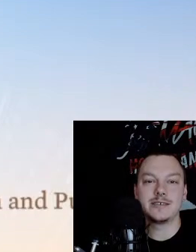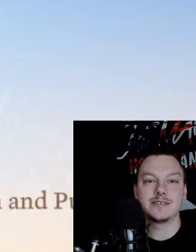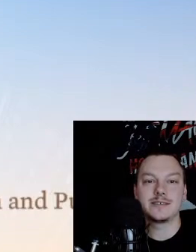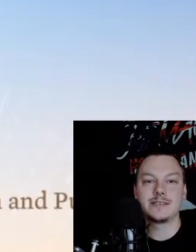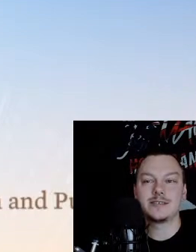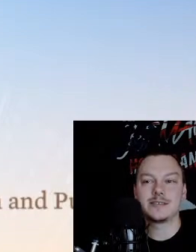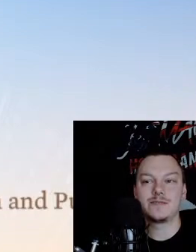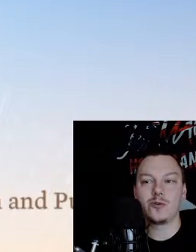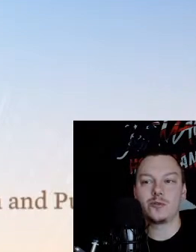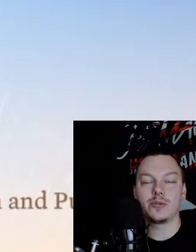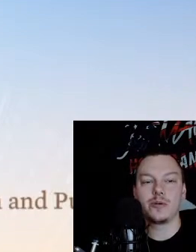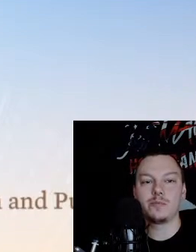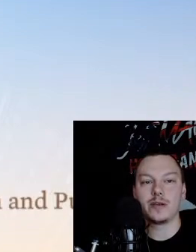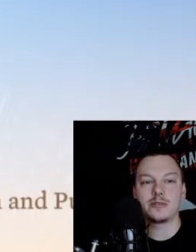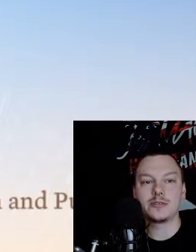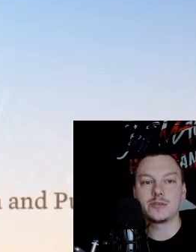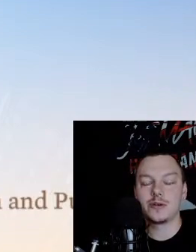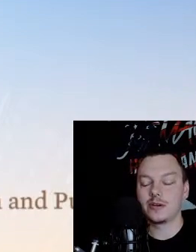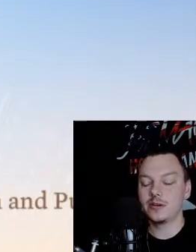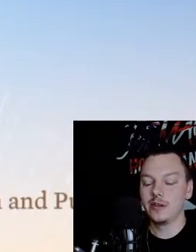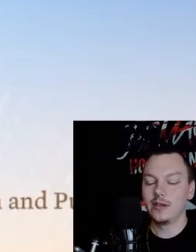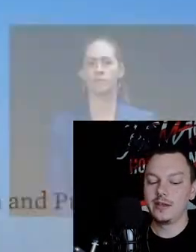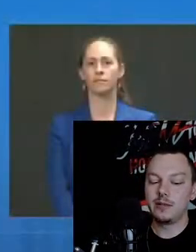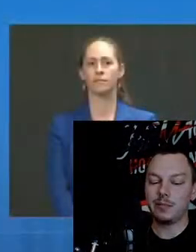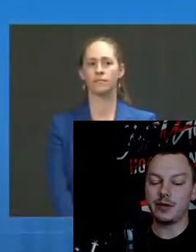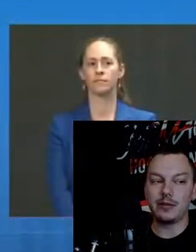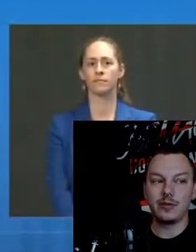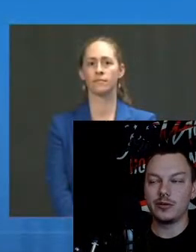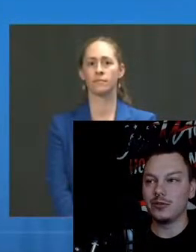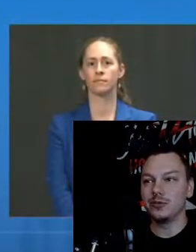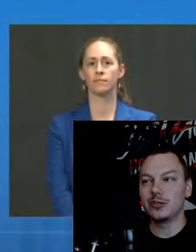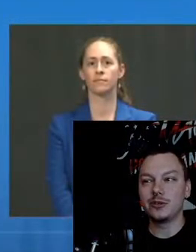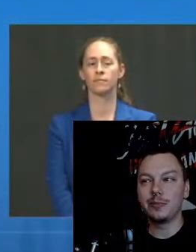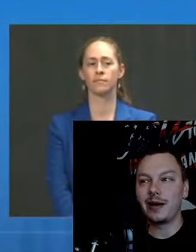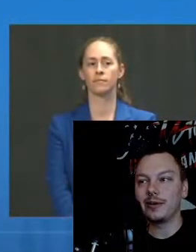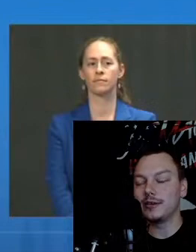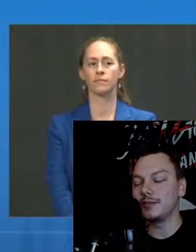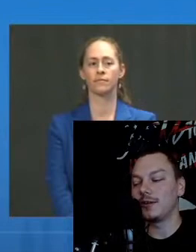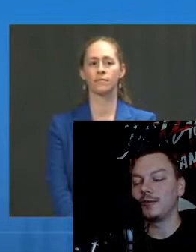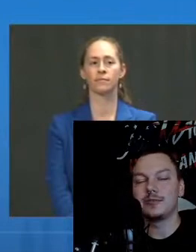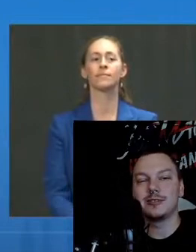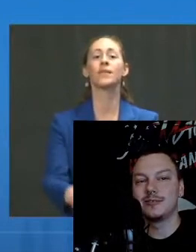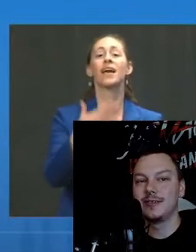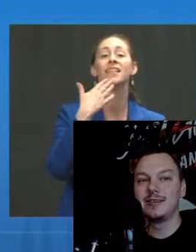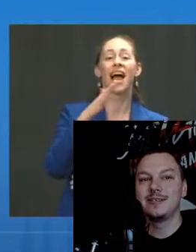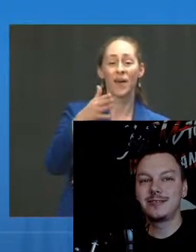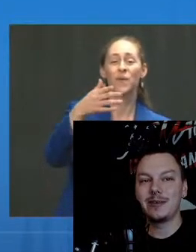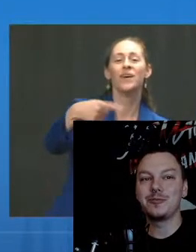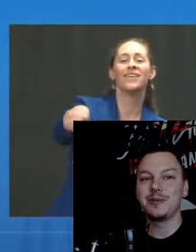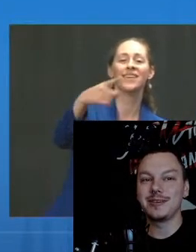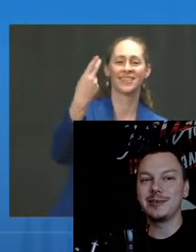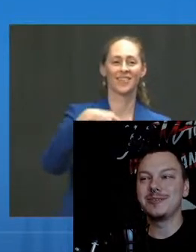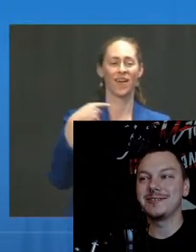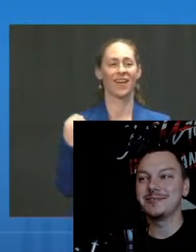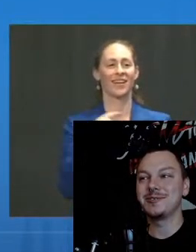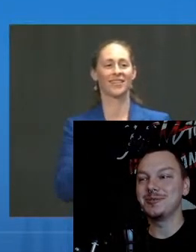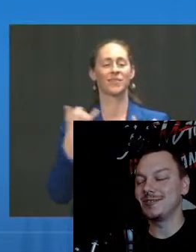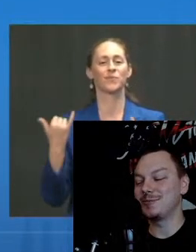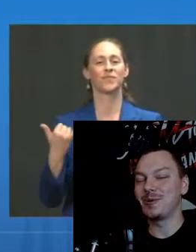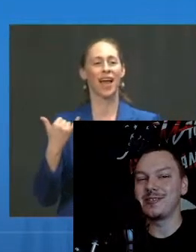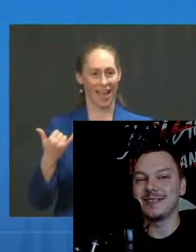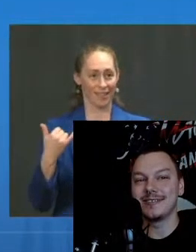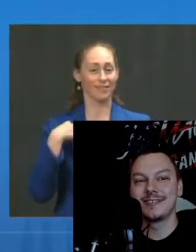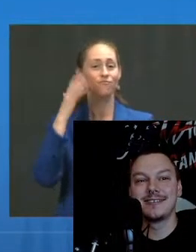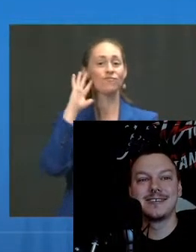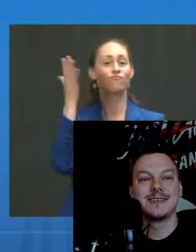entertaining because it's just full-blown mental disorder, but they're delusional about it. So just stay with me and keep telling the truth.